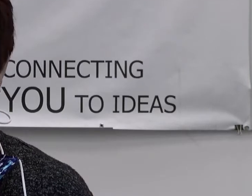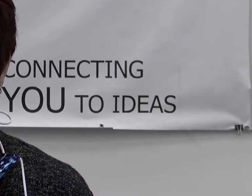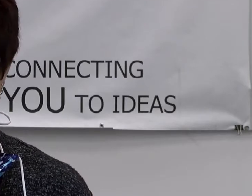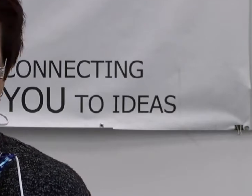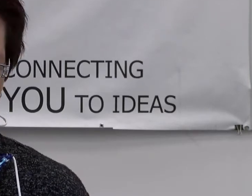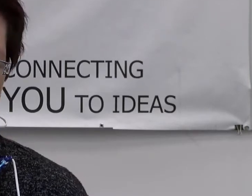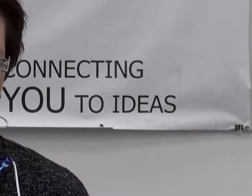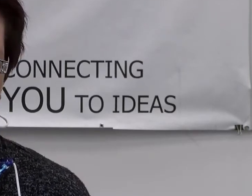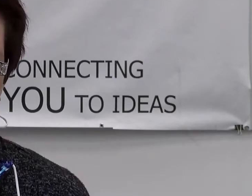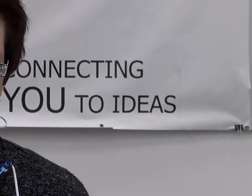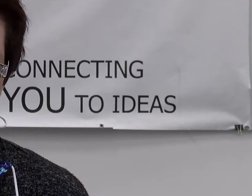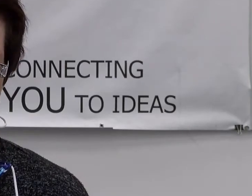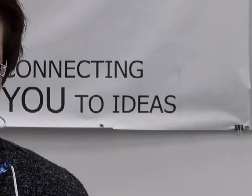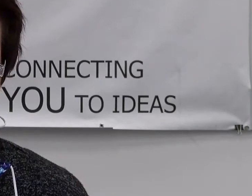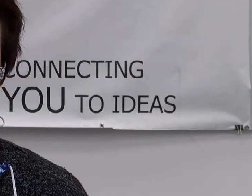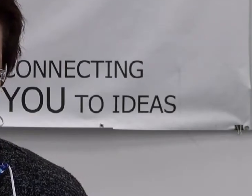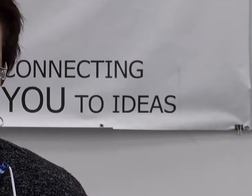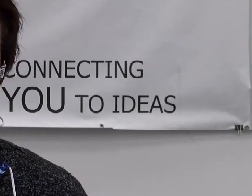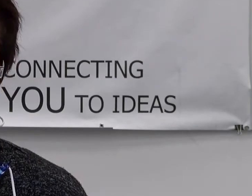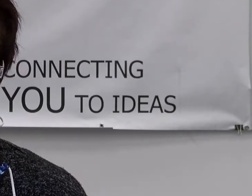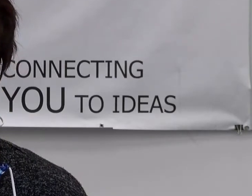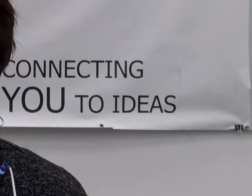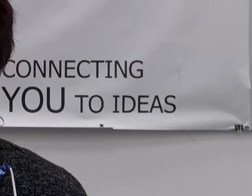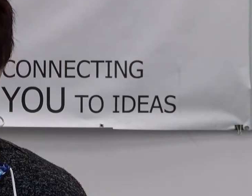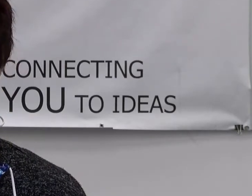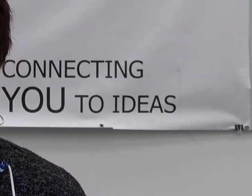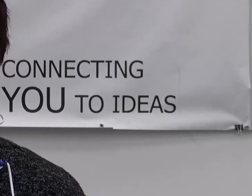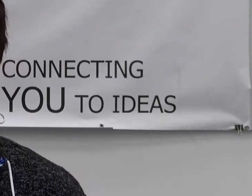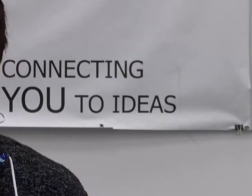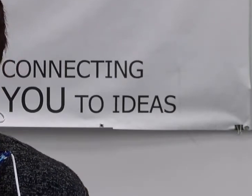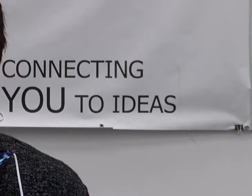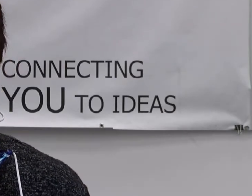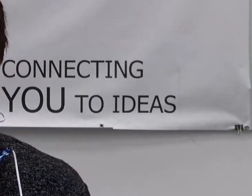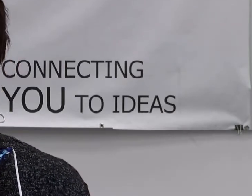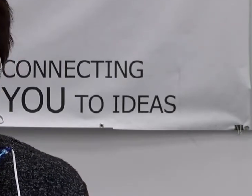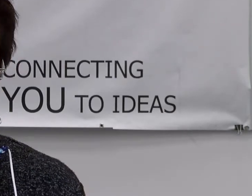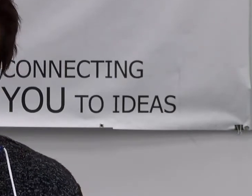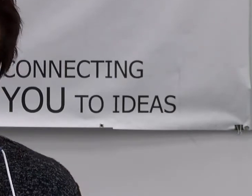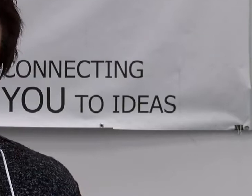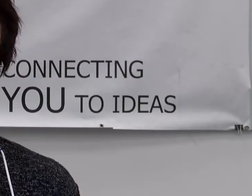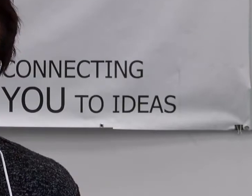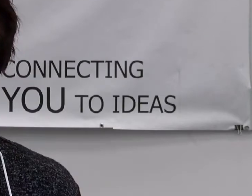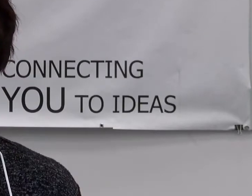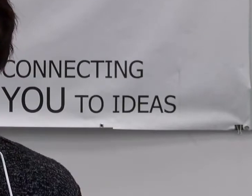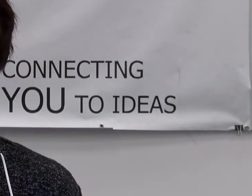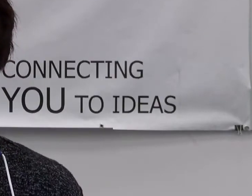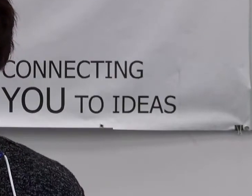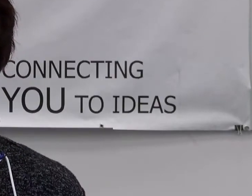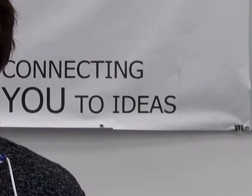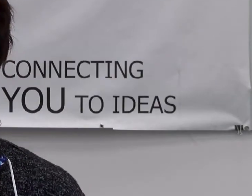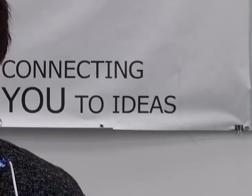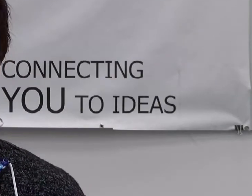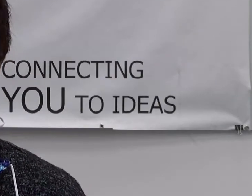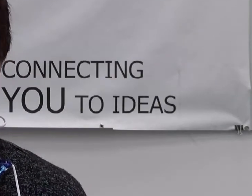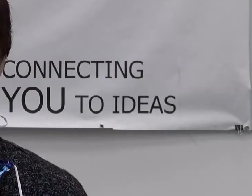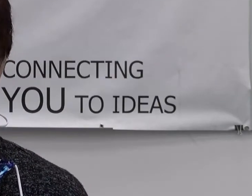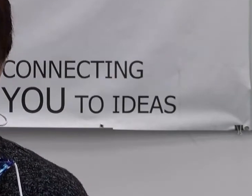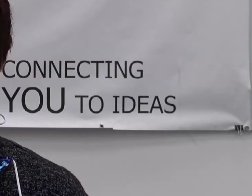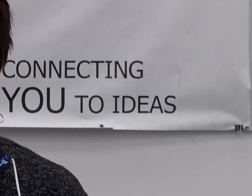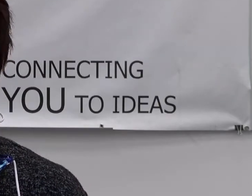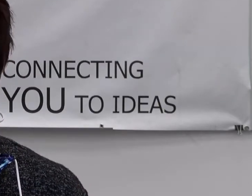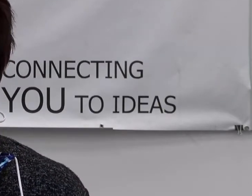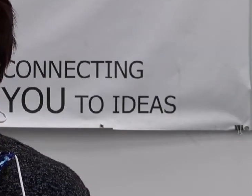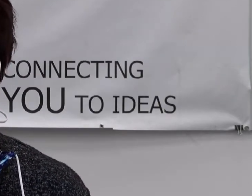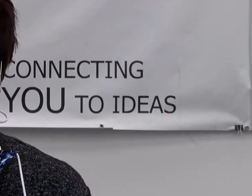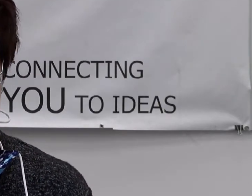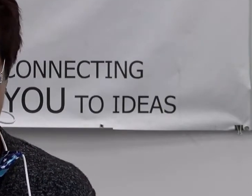coming. My name is Jenny. I'm the host for this 45 minutes. But before we start, I'd just like to acknowledge the land that